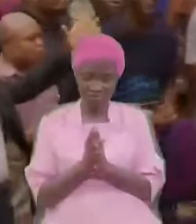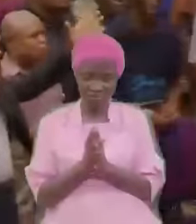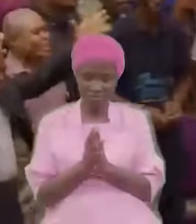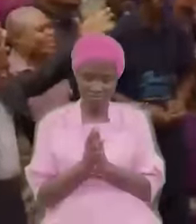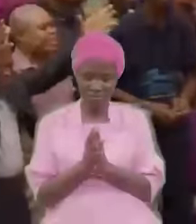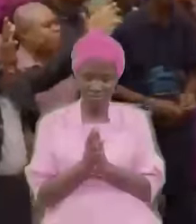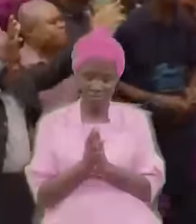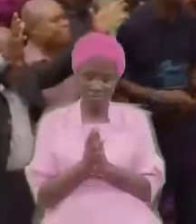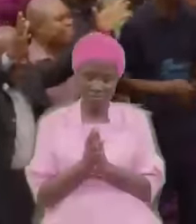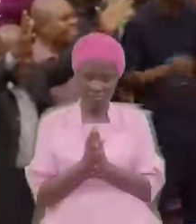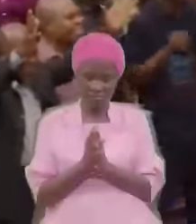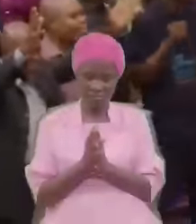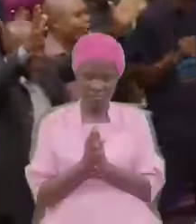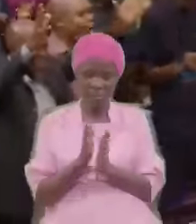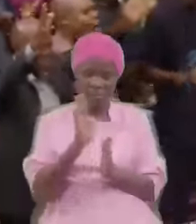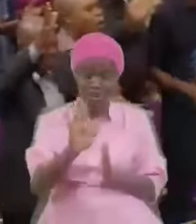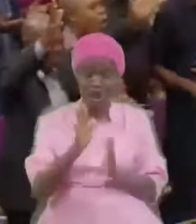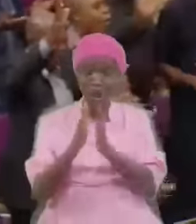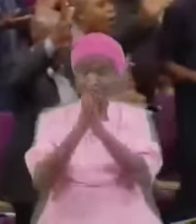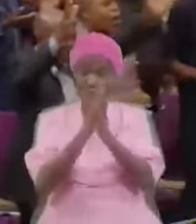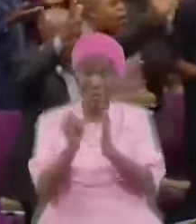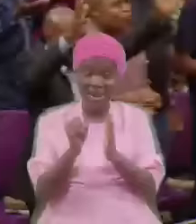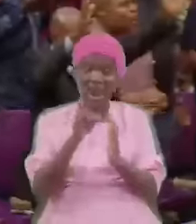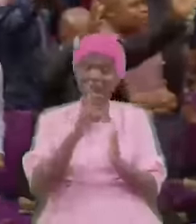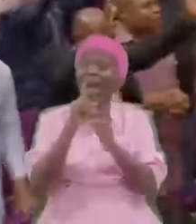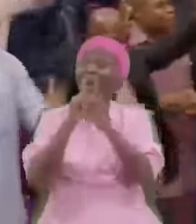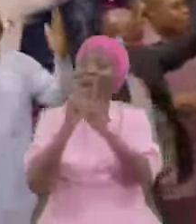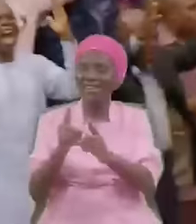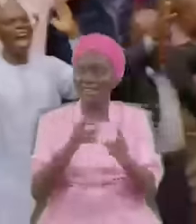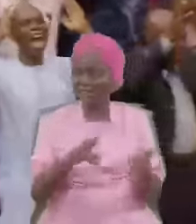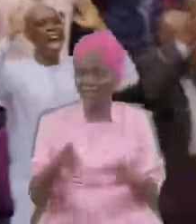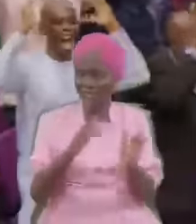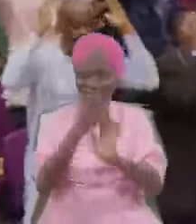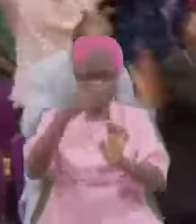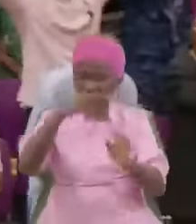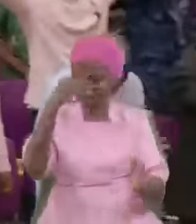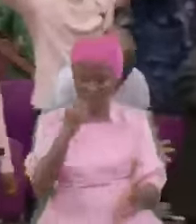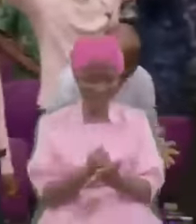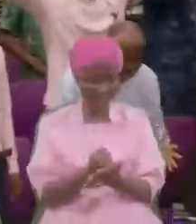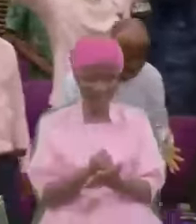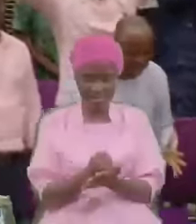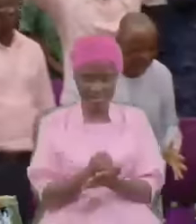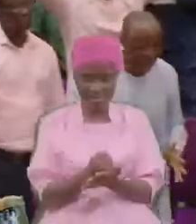Your prayers are answered in Jesus' name.